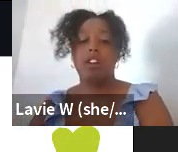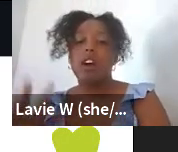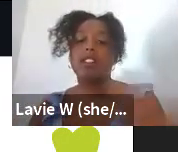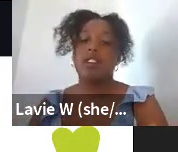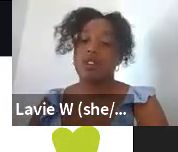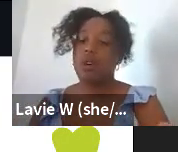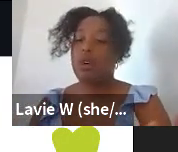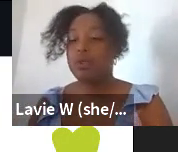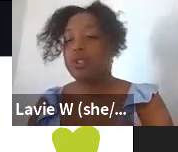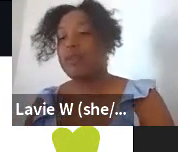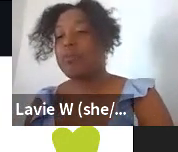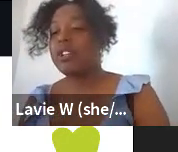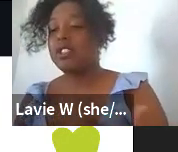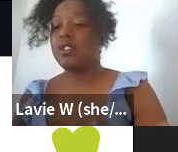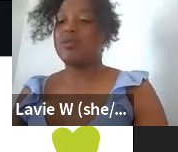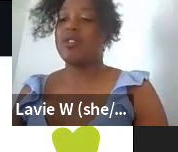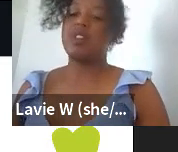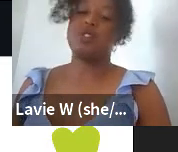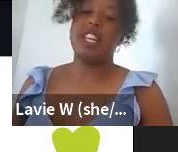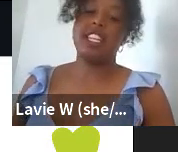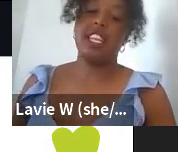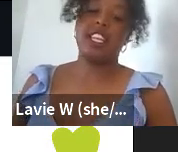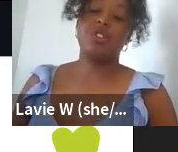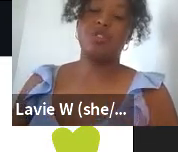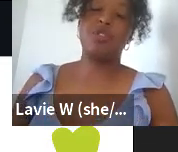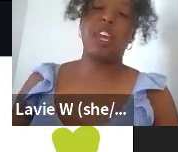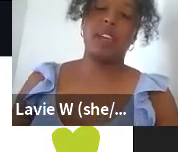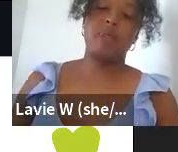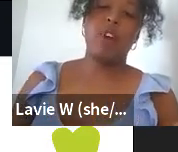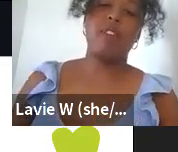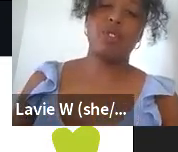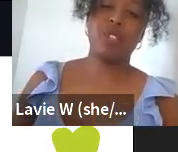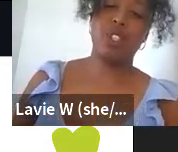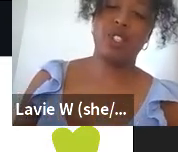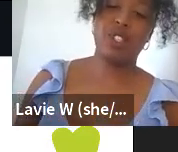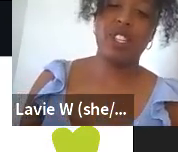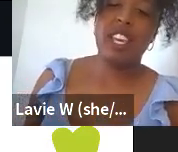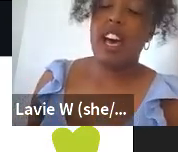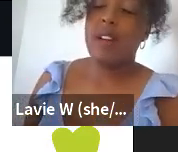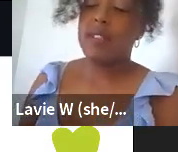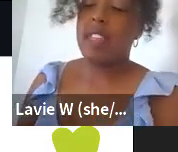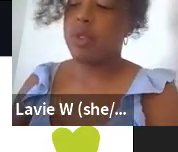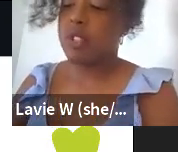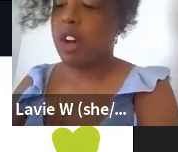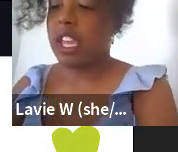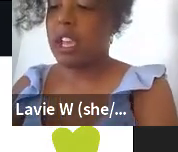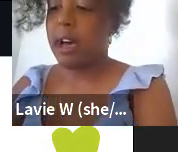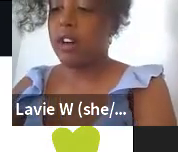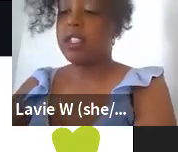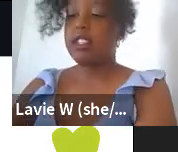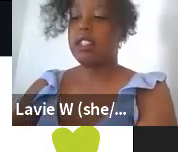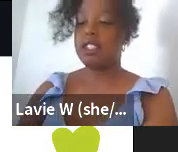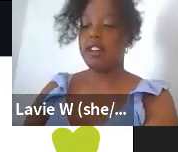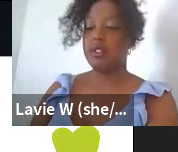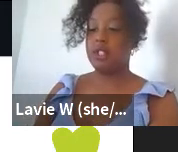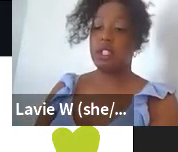art? Art is also really important in terms of understanding to frame the conversation that we're talking